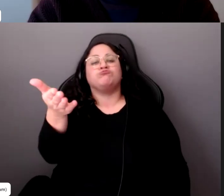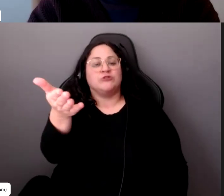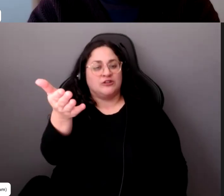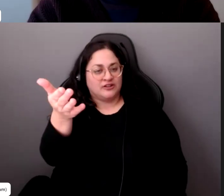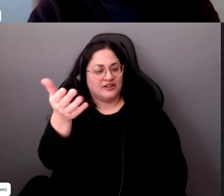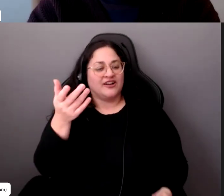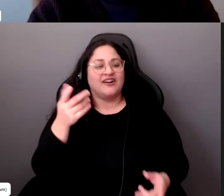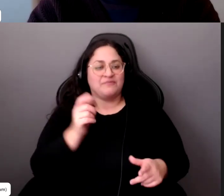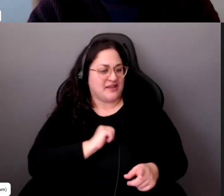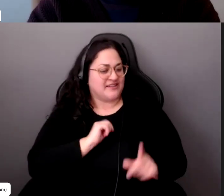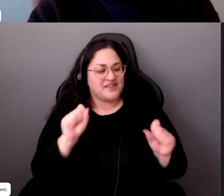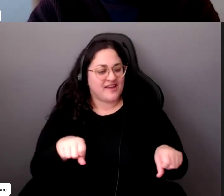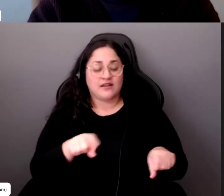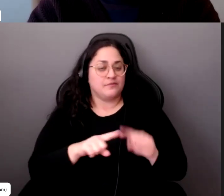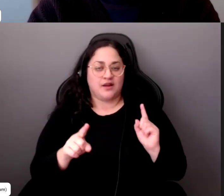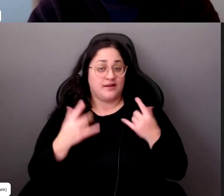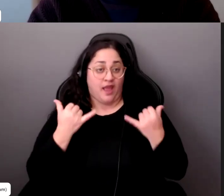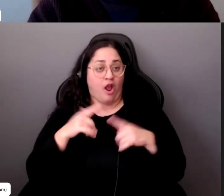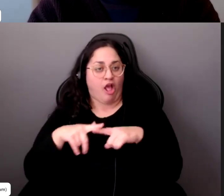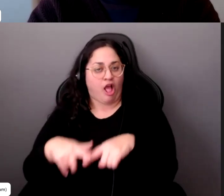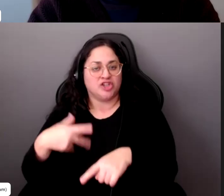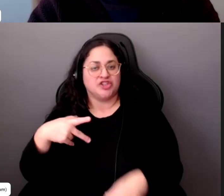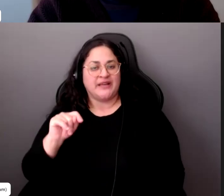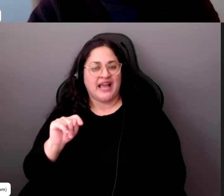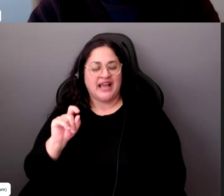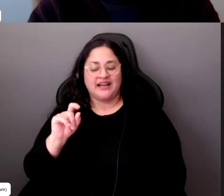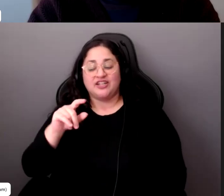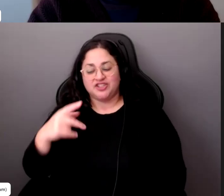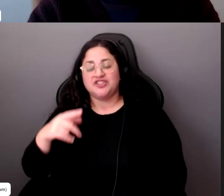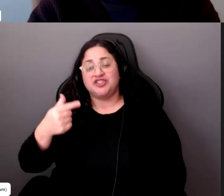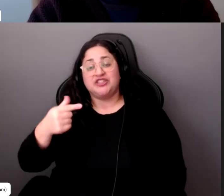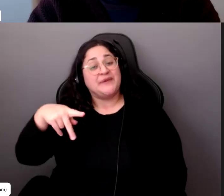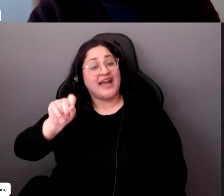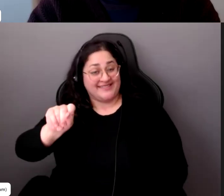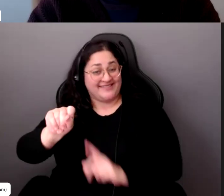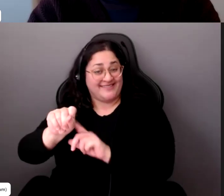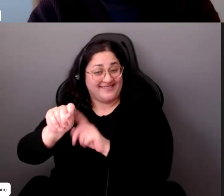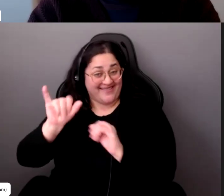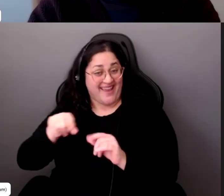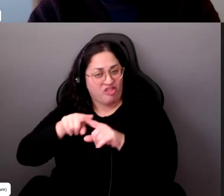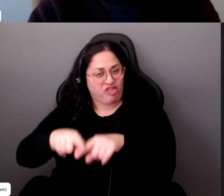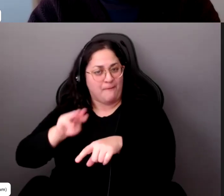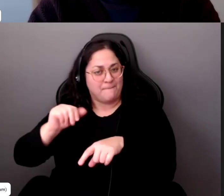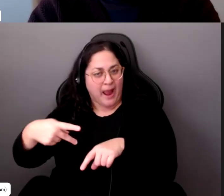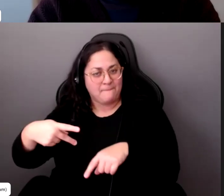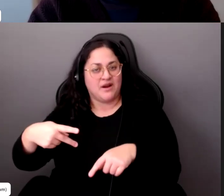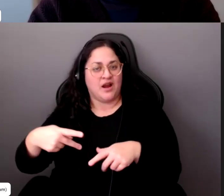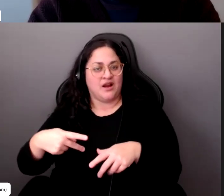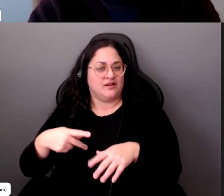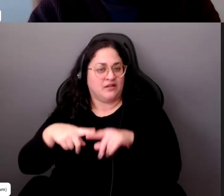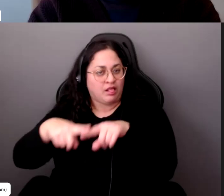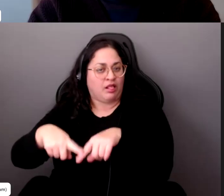the town looks like. So, you know, there's a cognitive effort that needs to go into it. It's the same thing. If you're using ChatGPT to